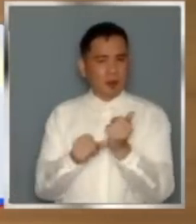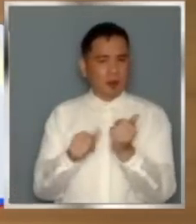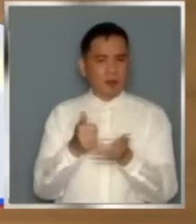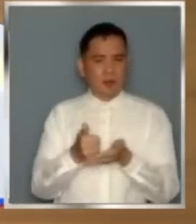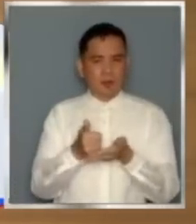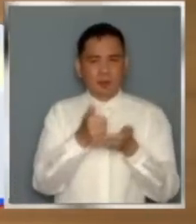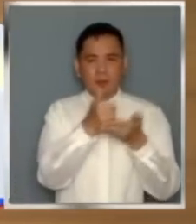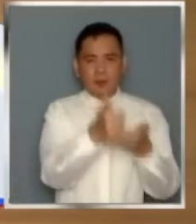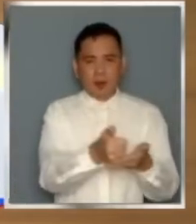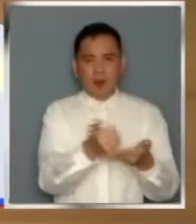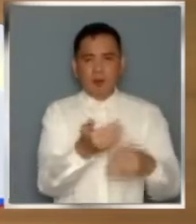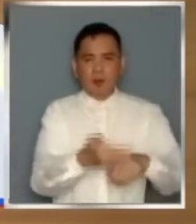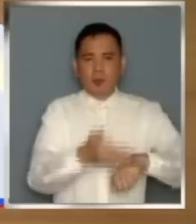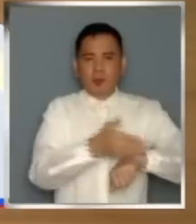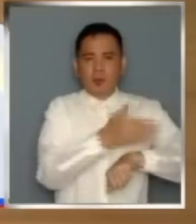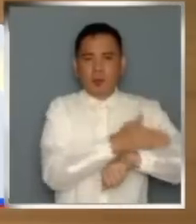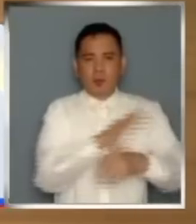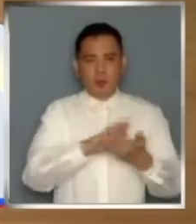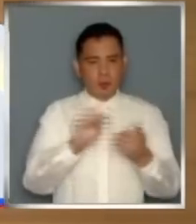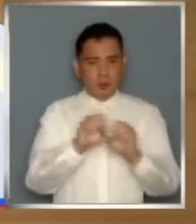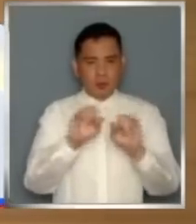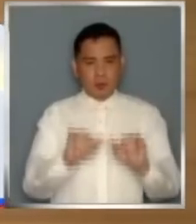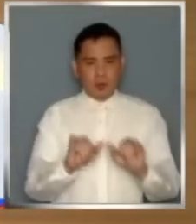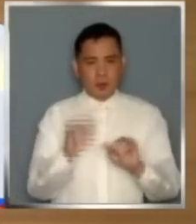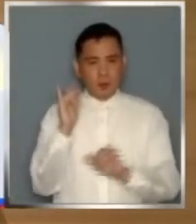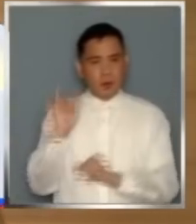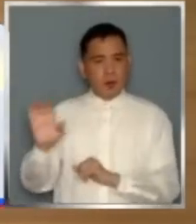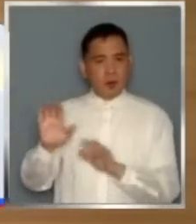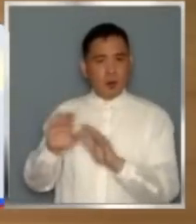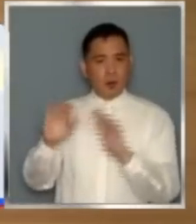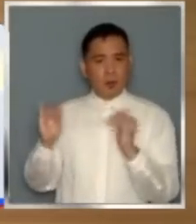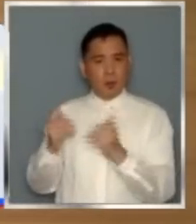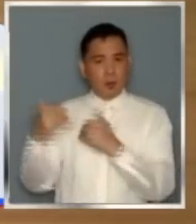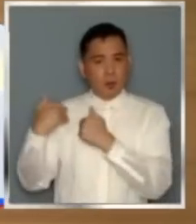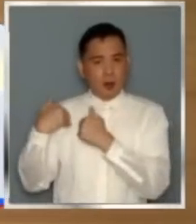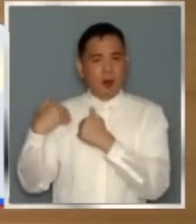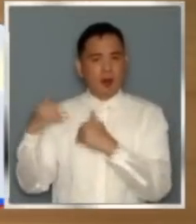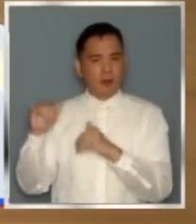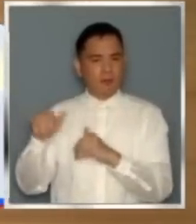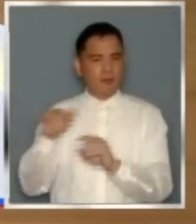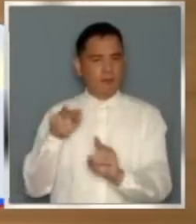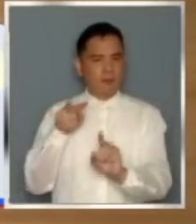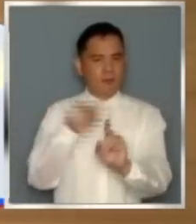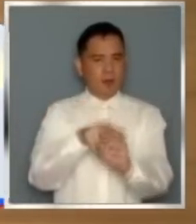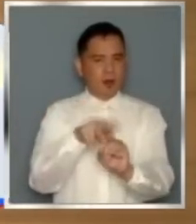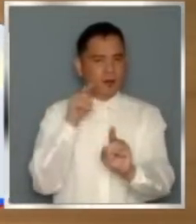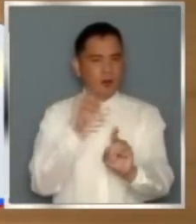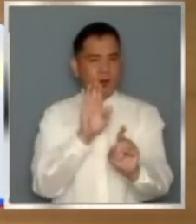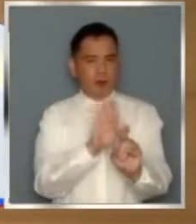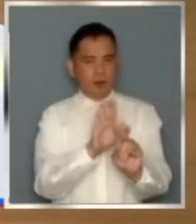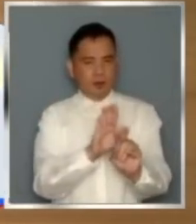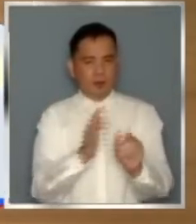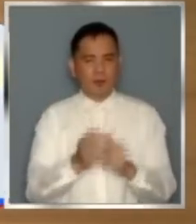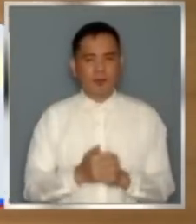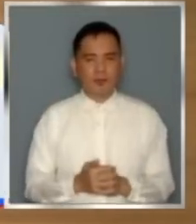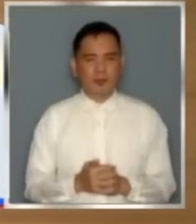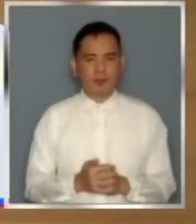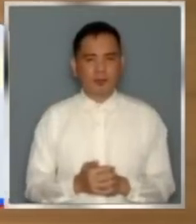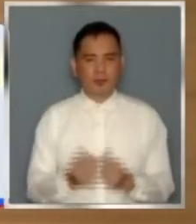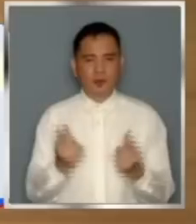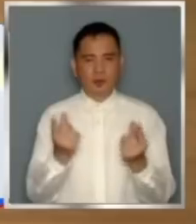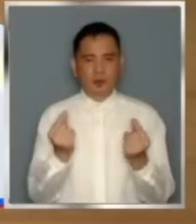improvement of schools as part of their corporate social responsibility programs. We are recalibrating the